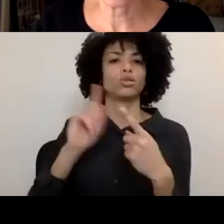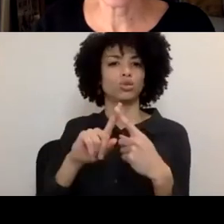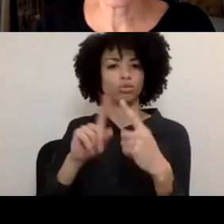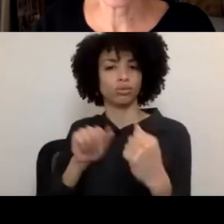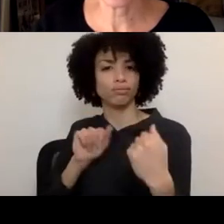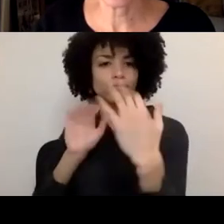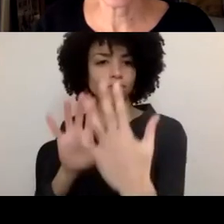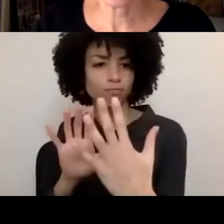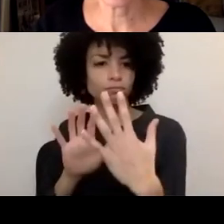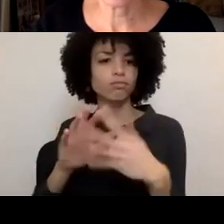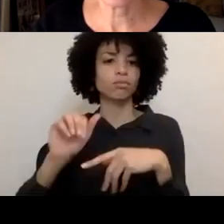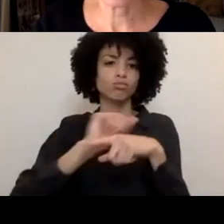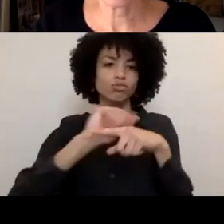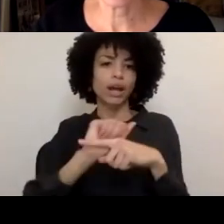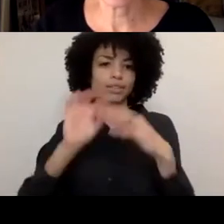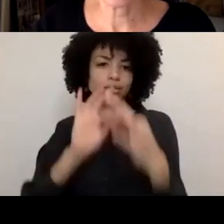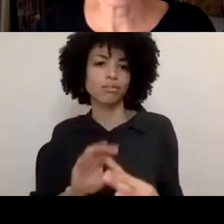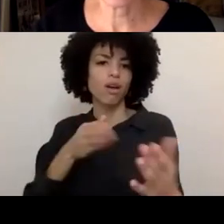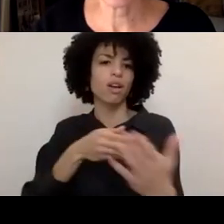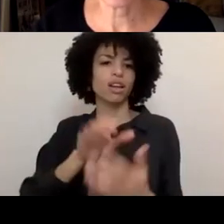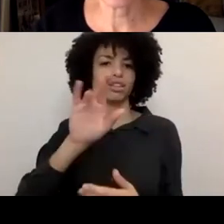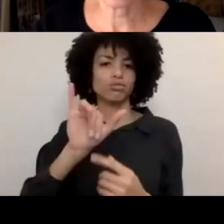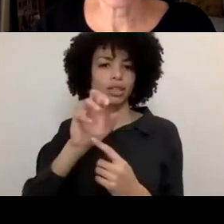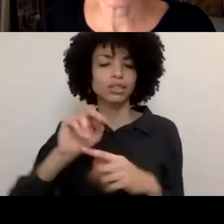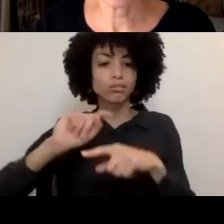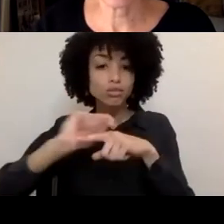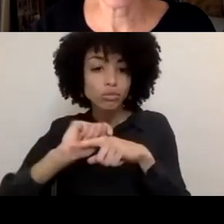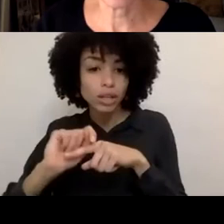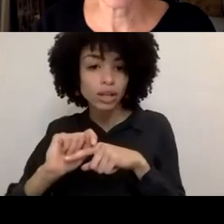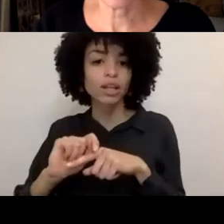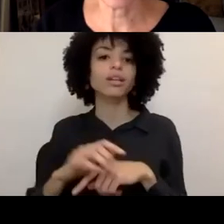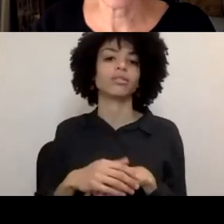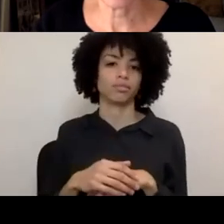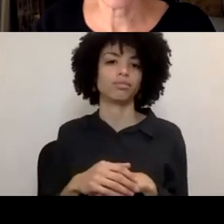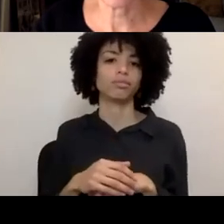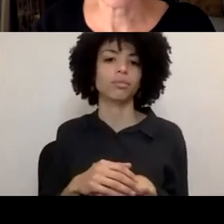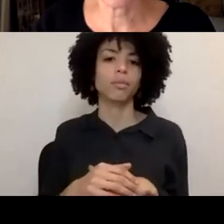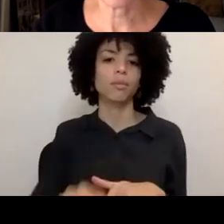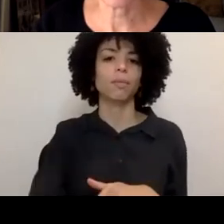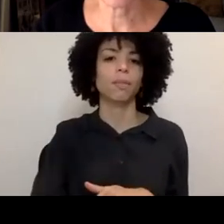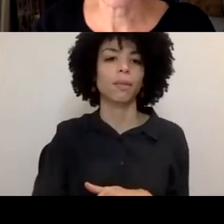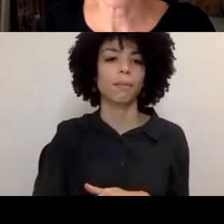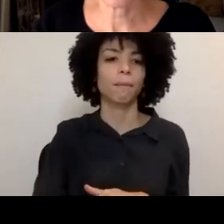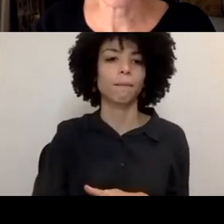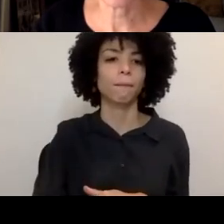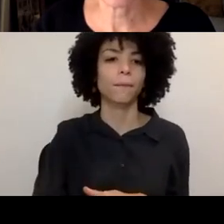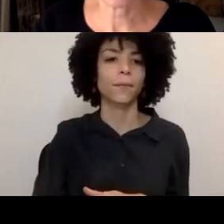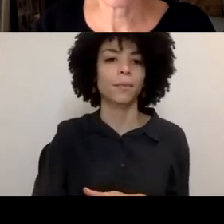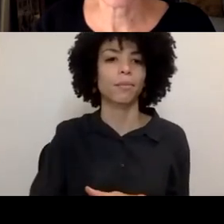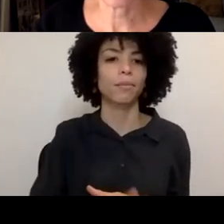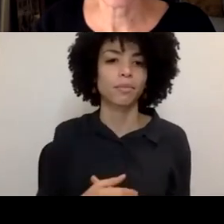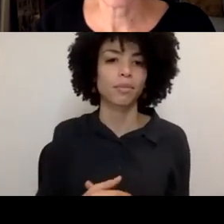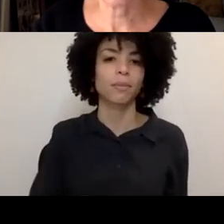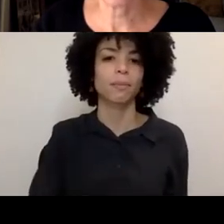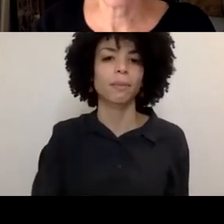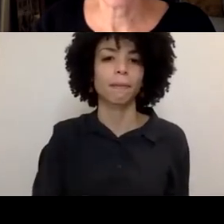virtual means. Having been privy to discussions leading up to tonight, I'm extremely excited to listen in with the whole group together. I